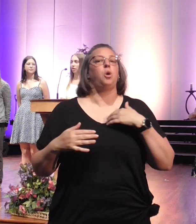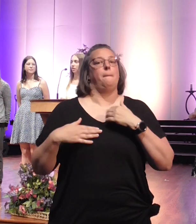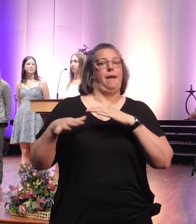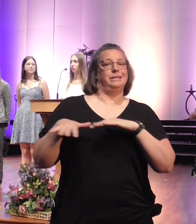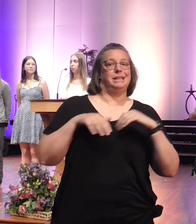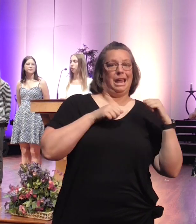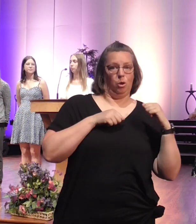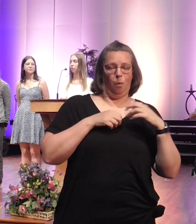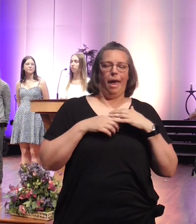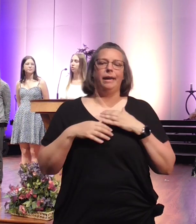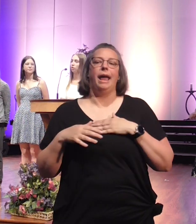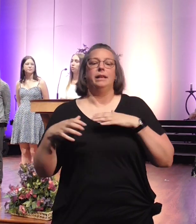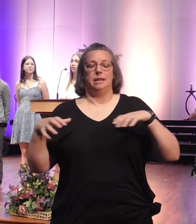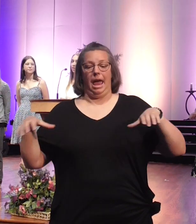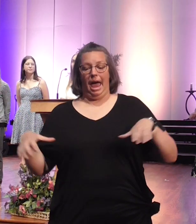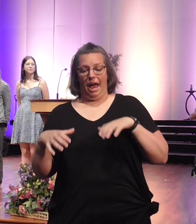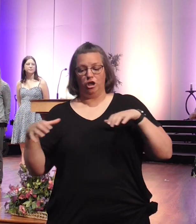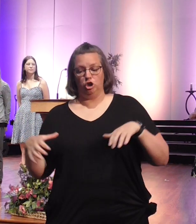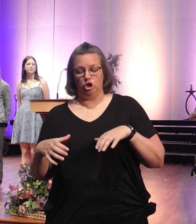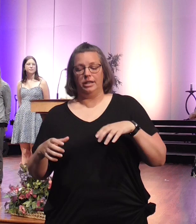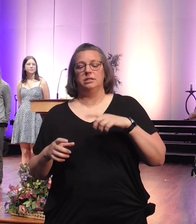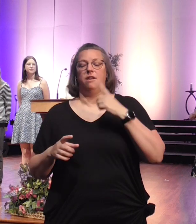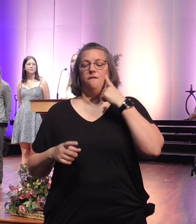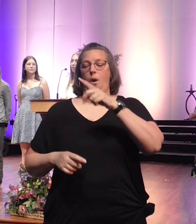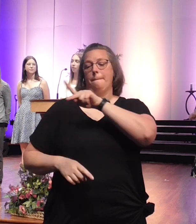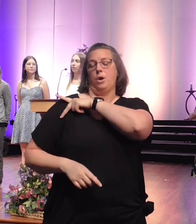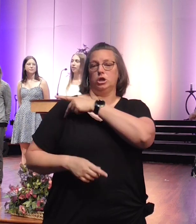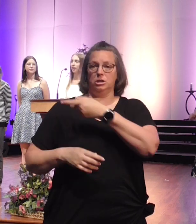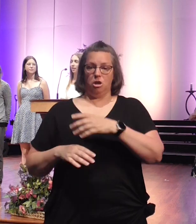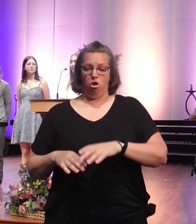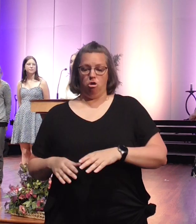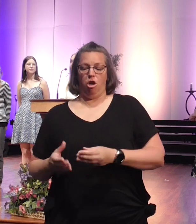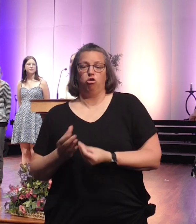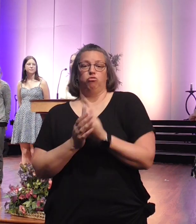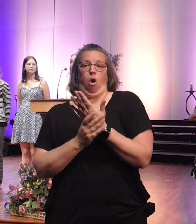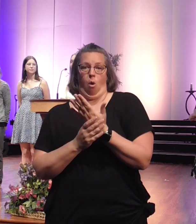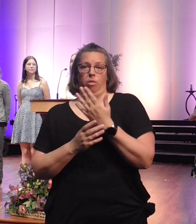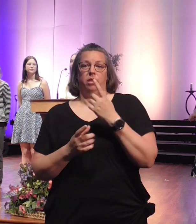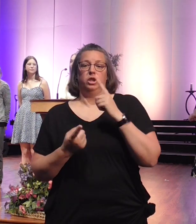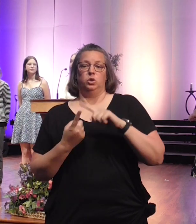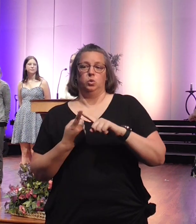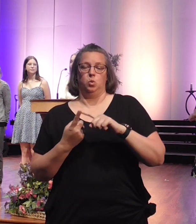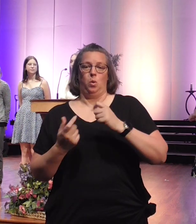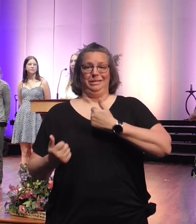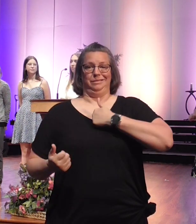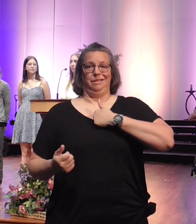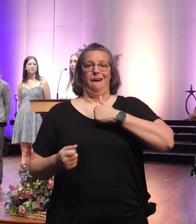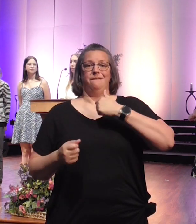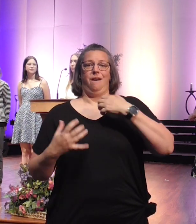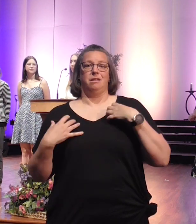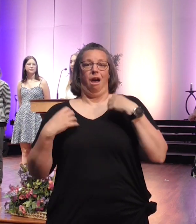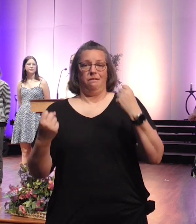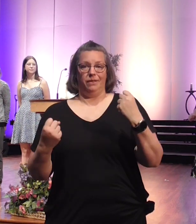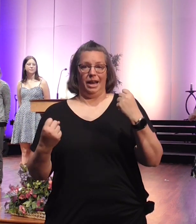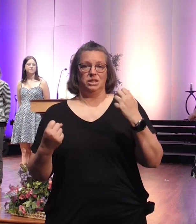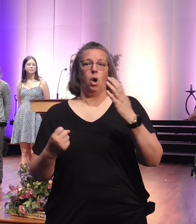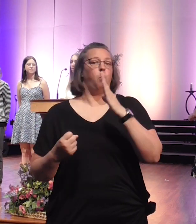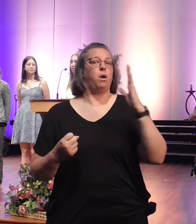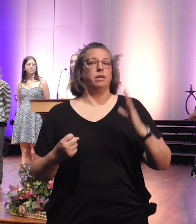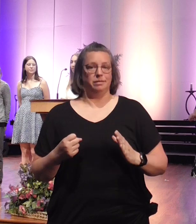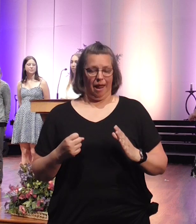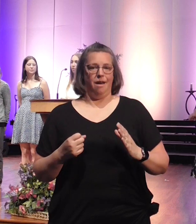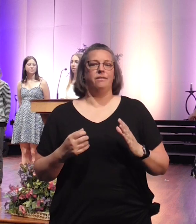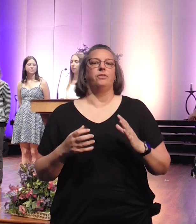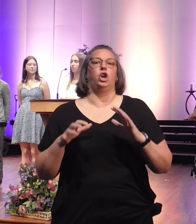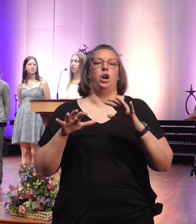taking actions to achieve personal growth and self-confidence will never and can never take away from the personal